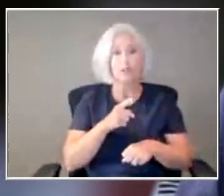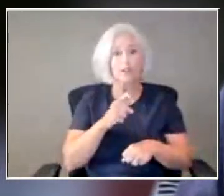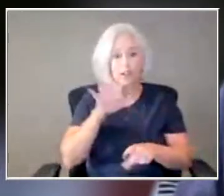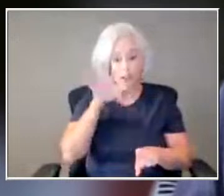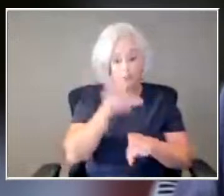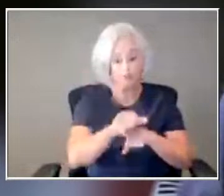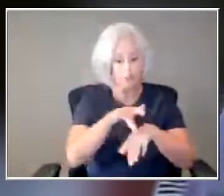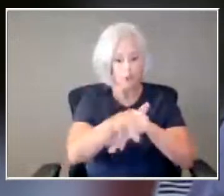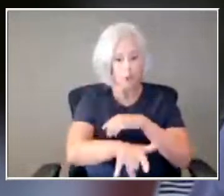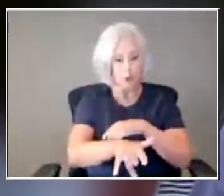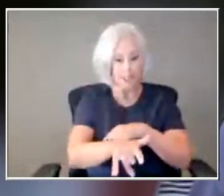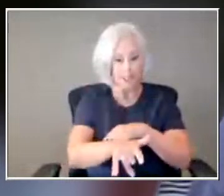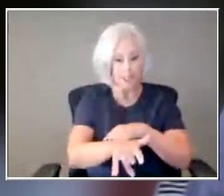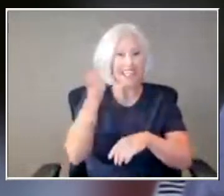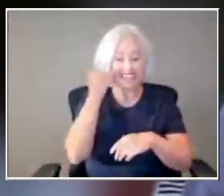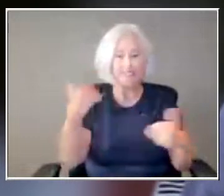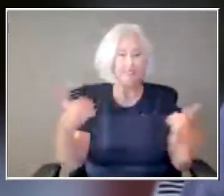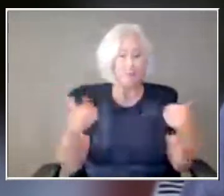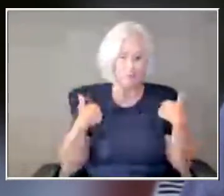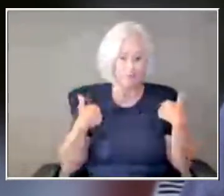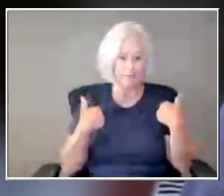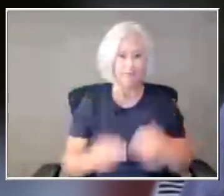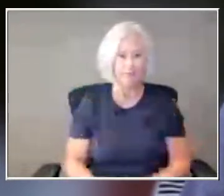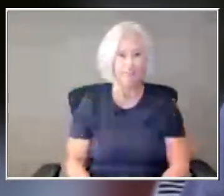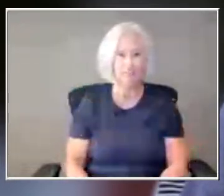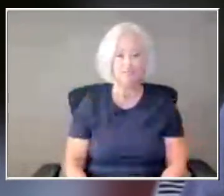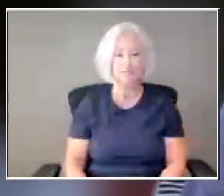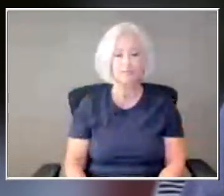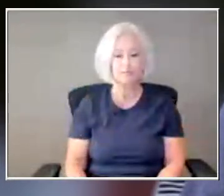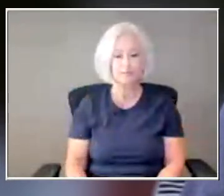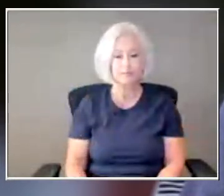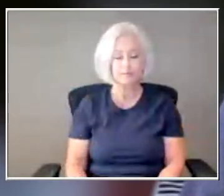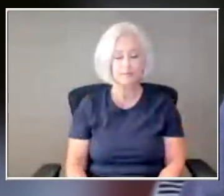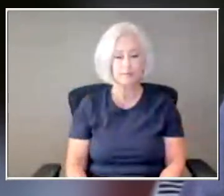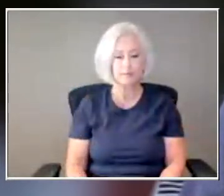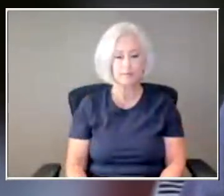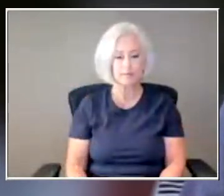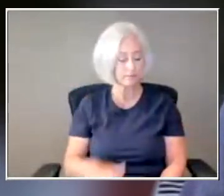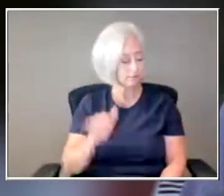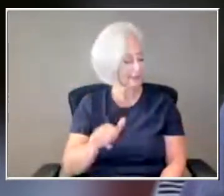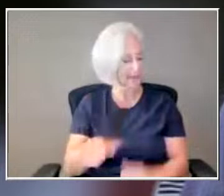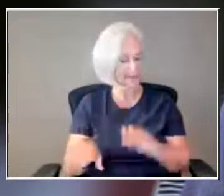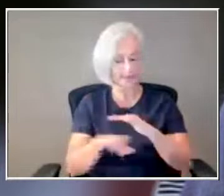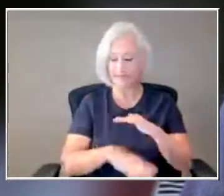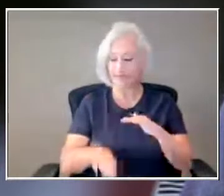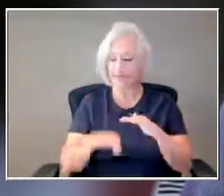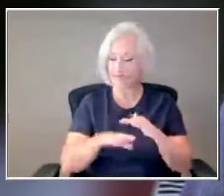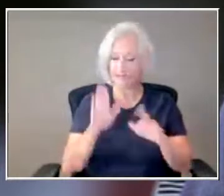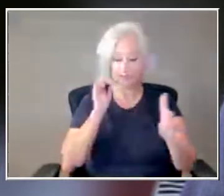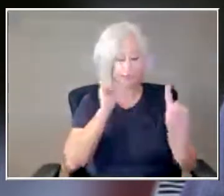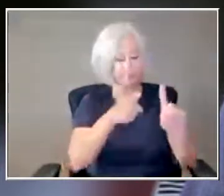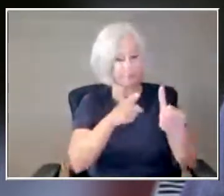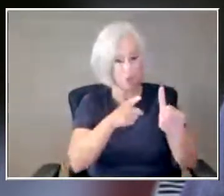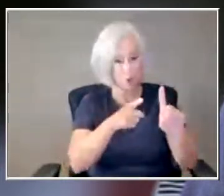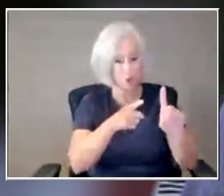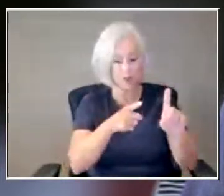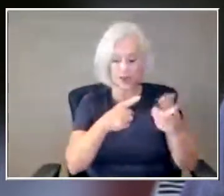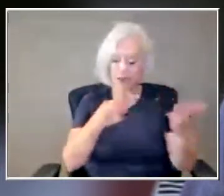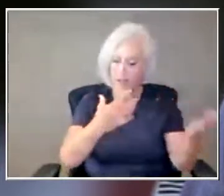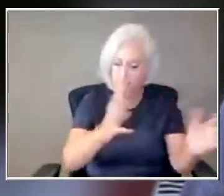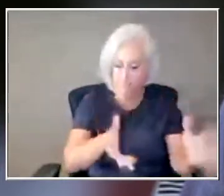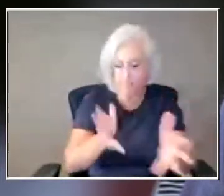it early if you do have it. So that's basically, I just try to, you know, talk to as